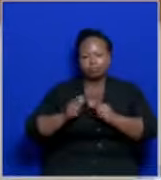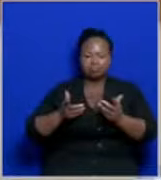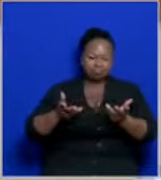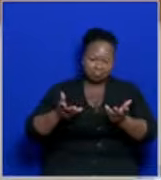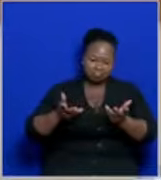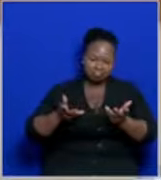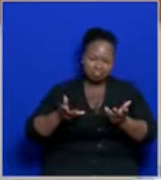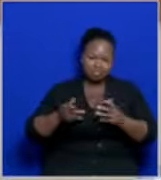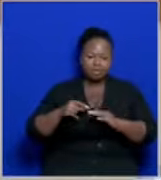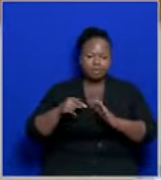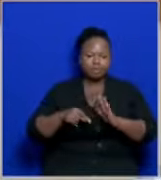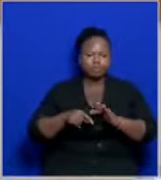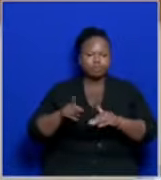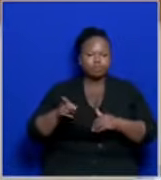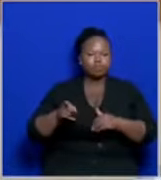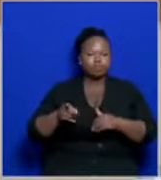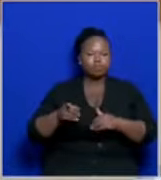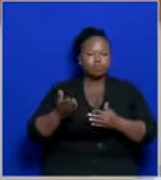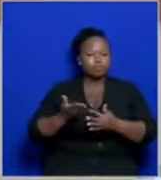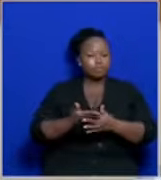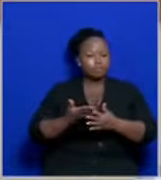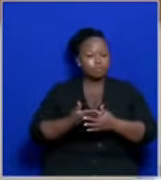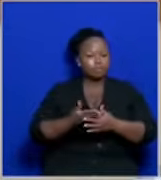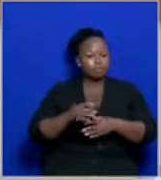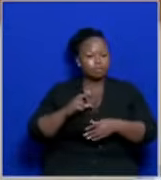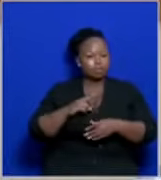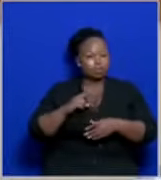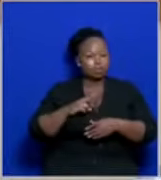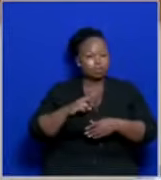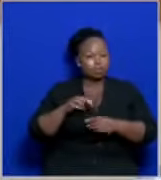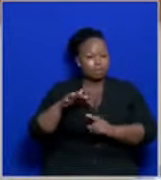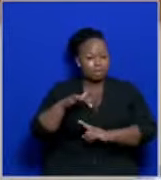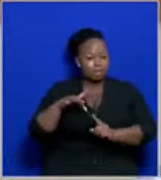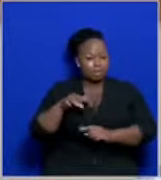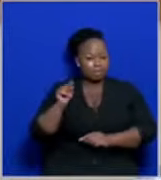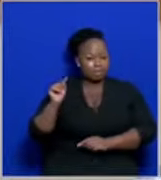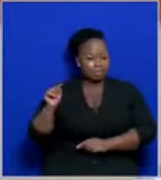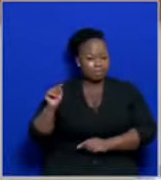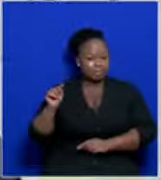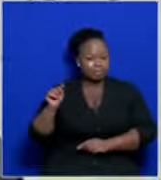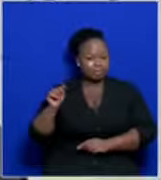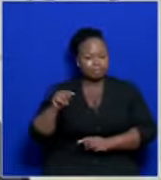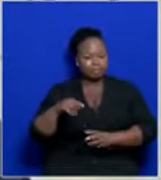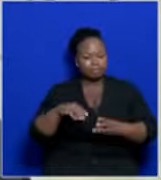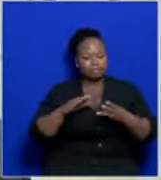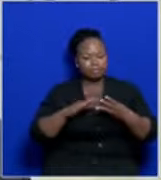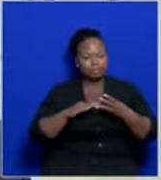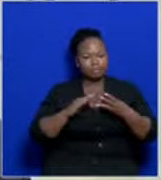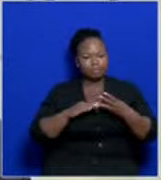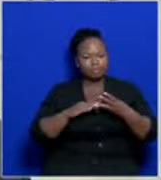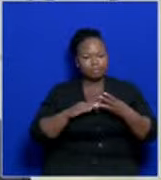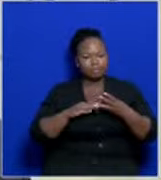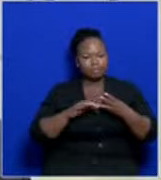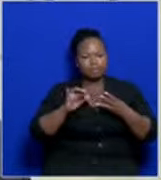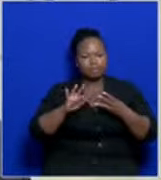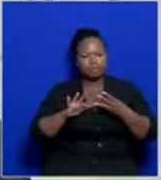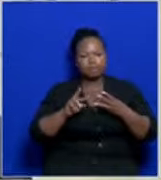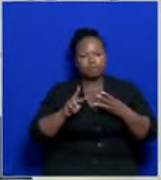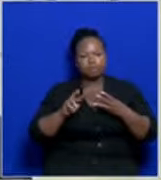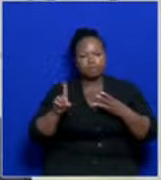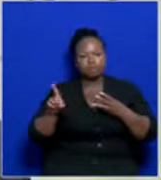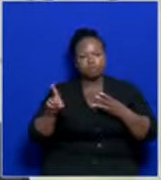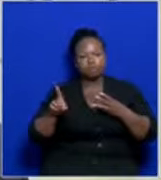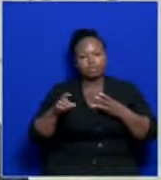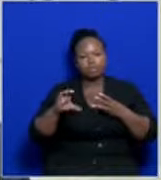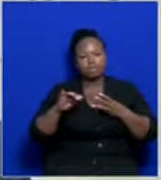because of the scene of the crime. And the last, at 5:21, is CAS